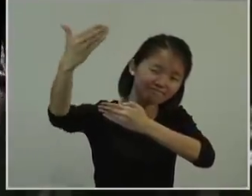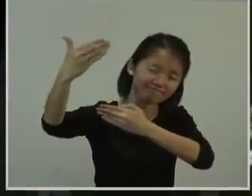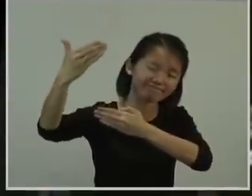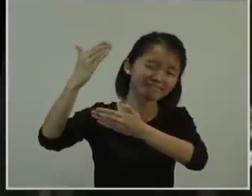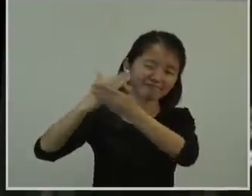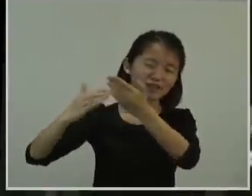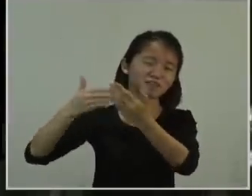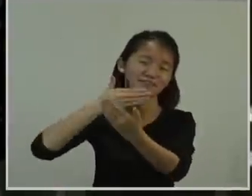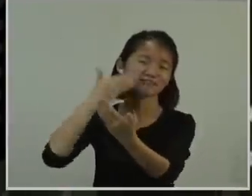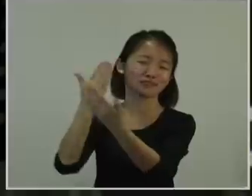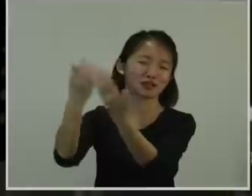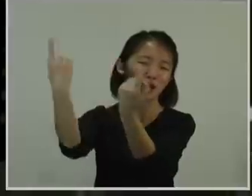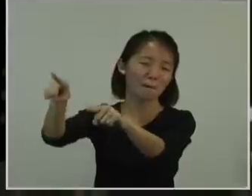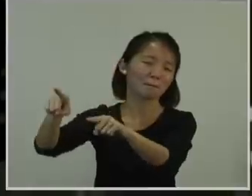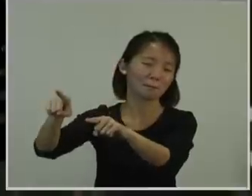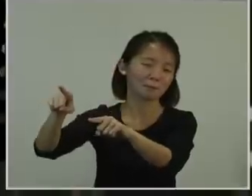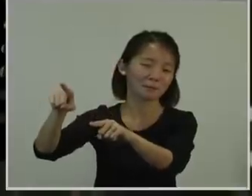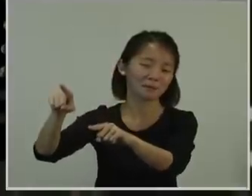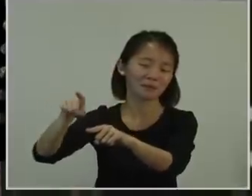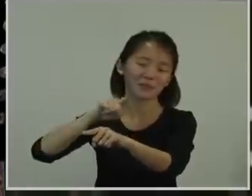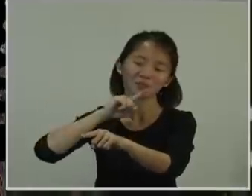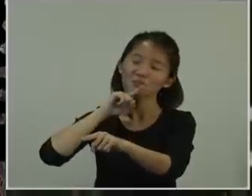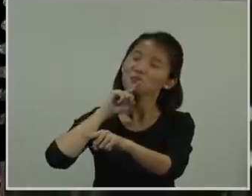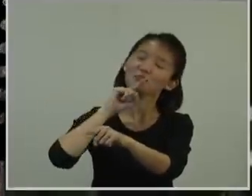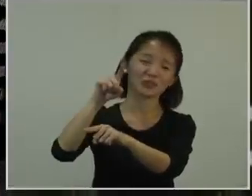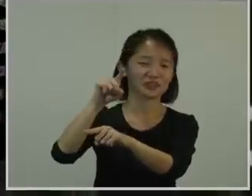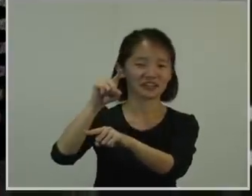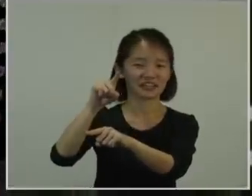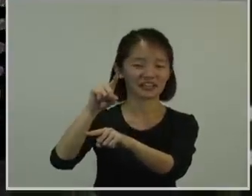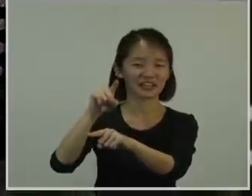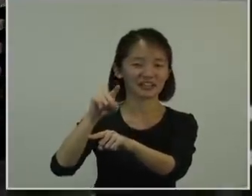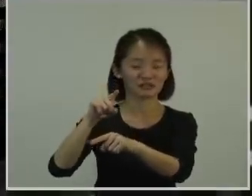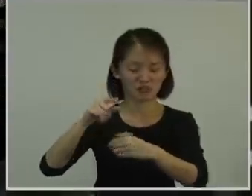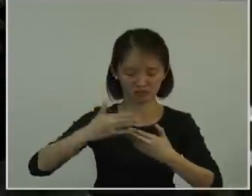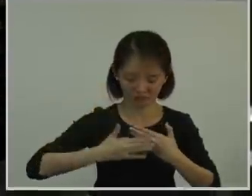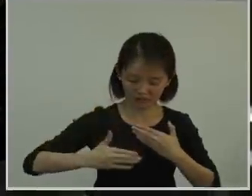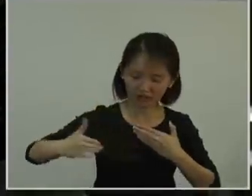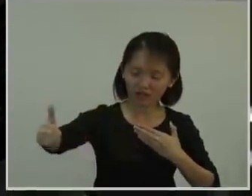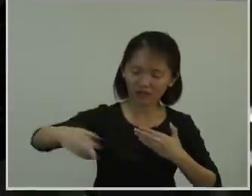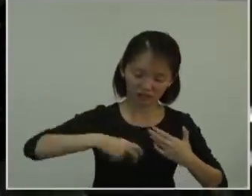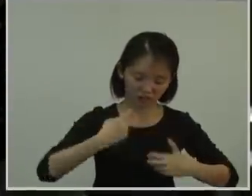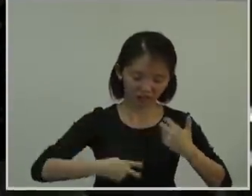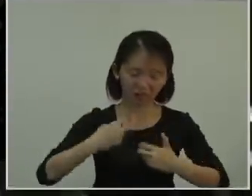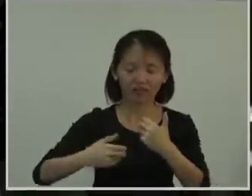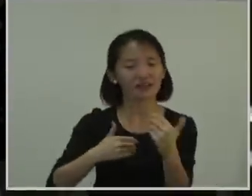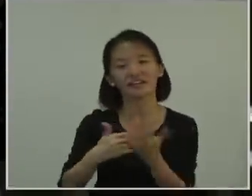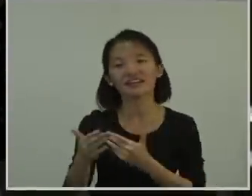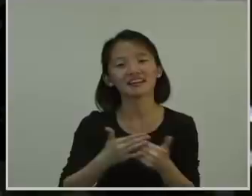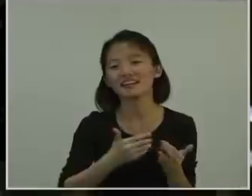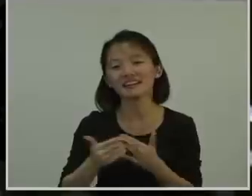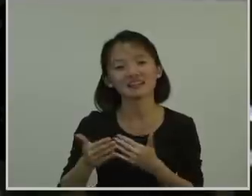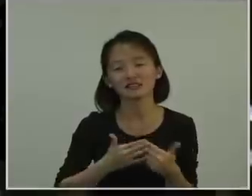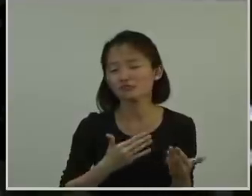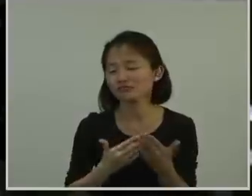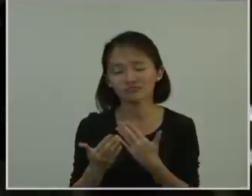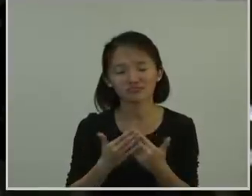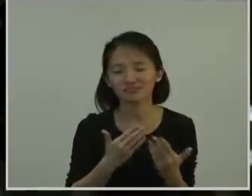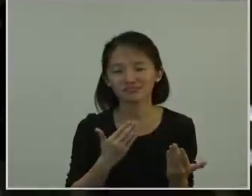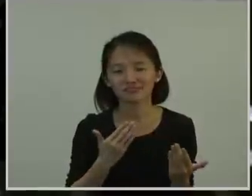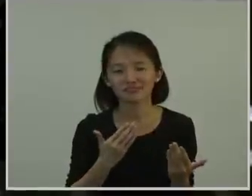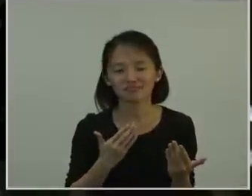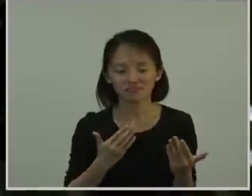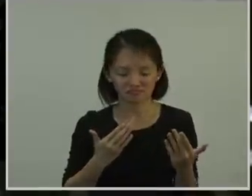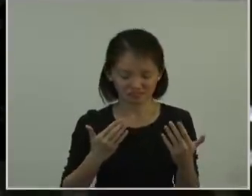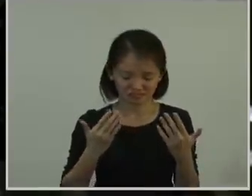way. No matter how difficult life can be at times, and no matter